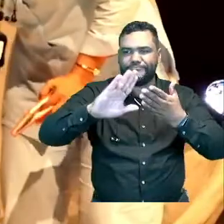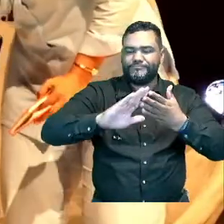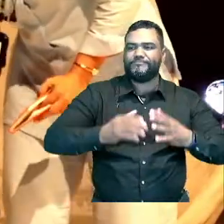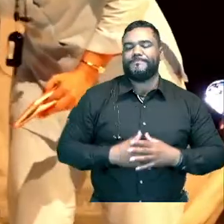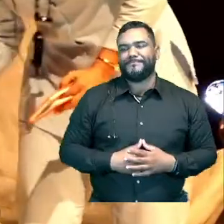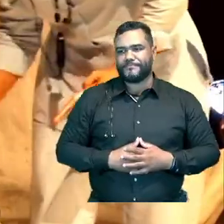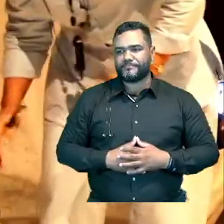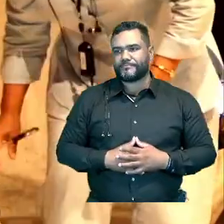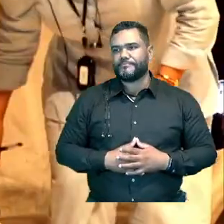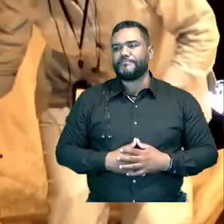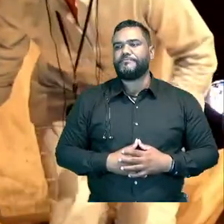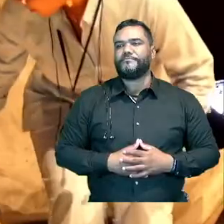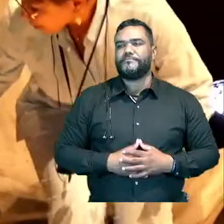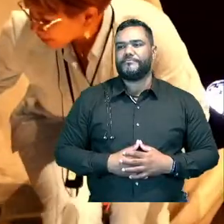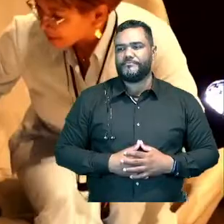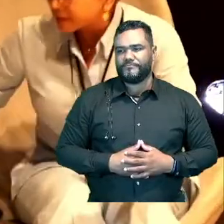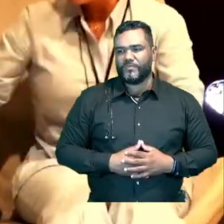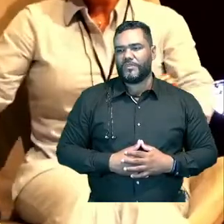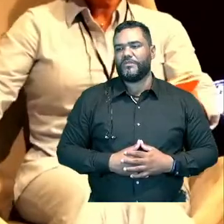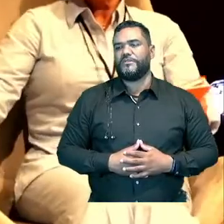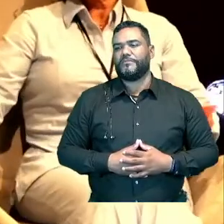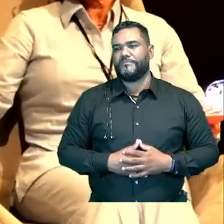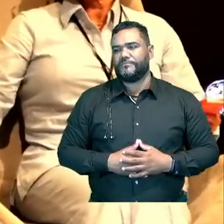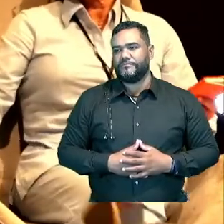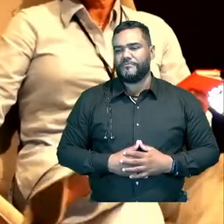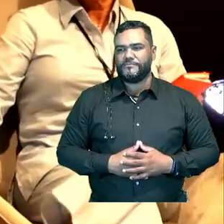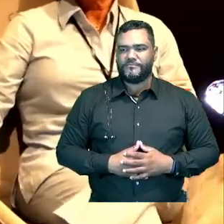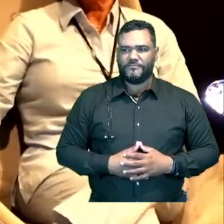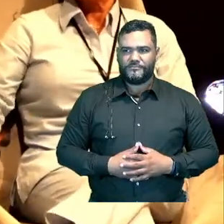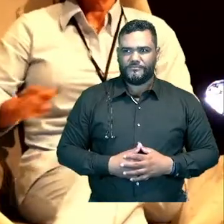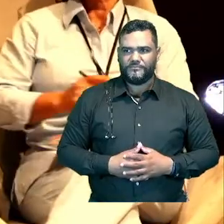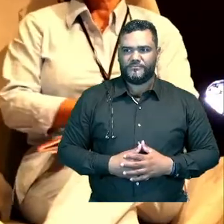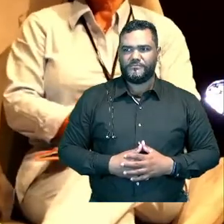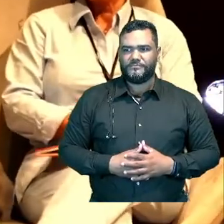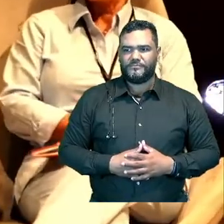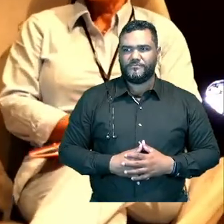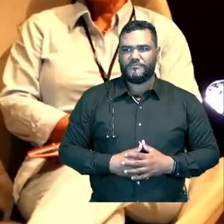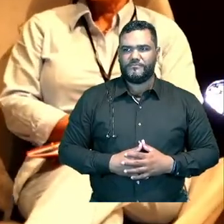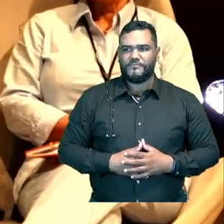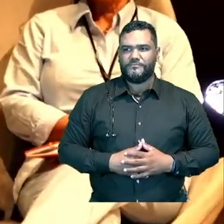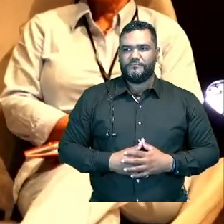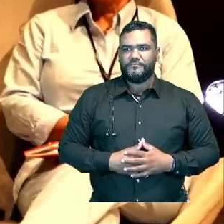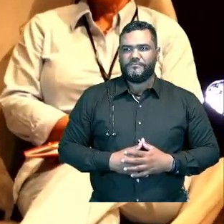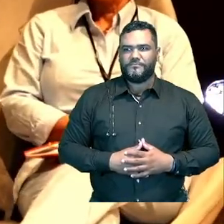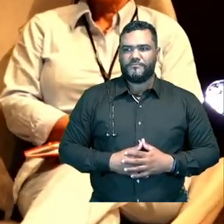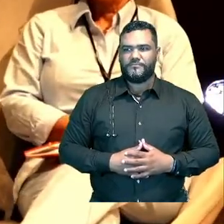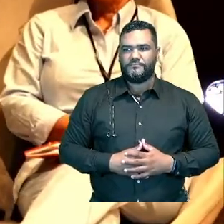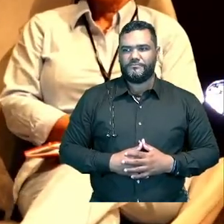Thanks. Organization as part of communities.